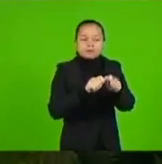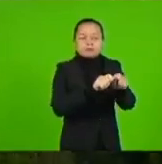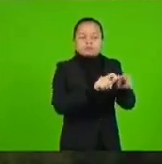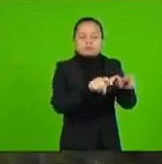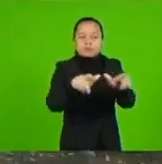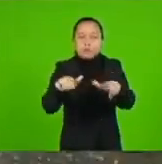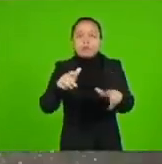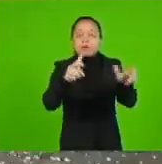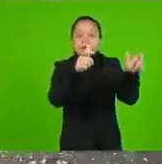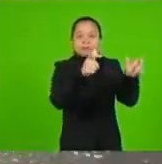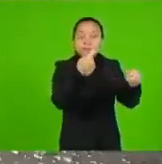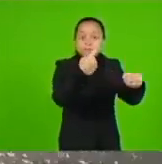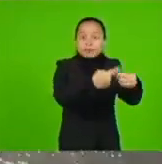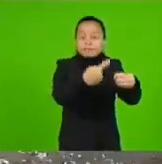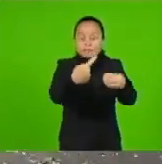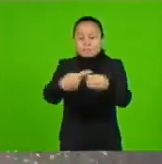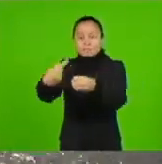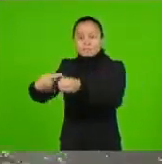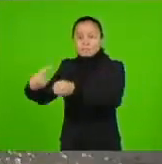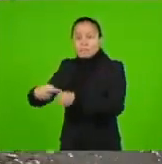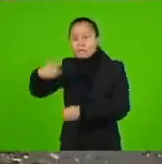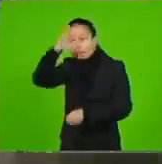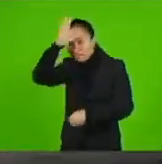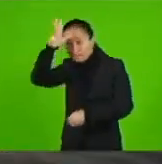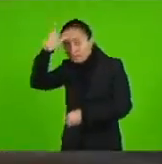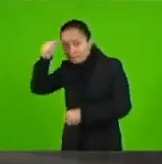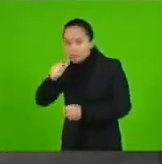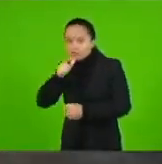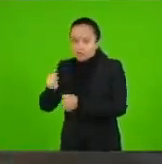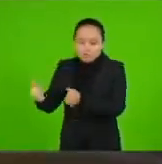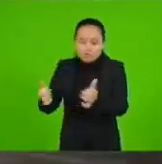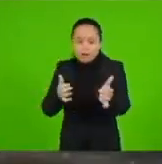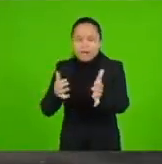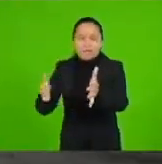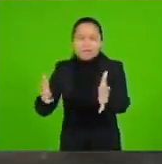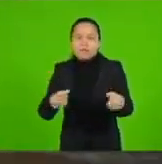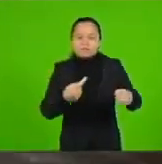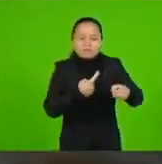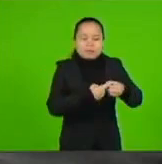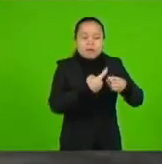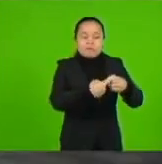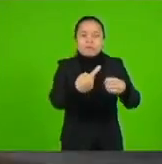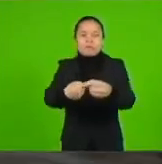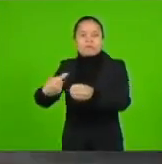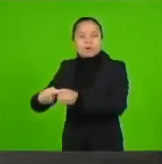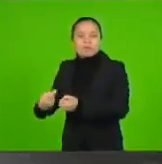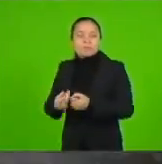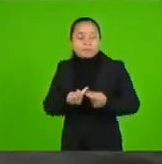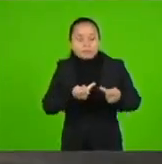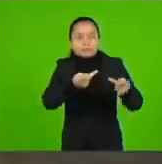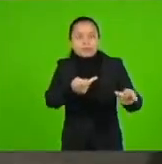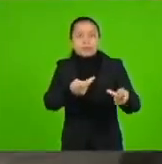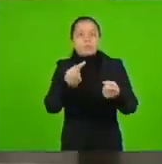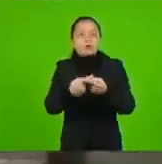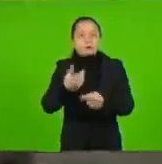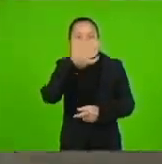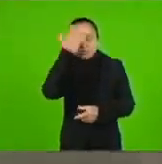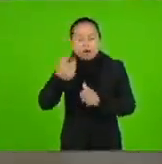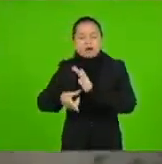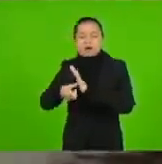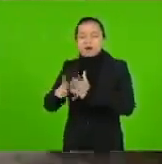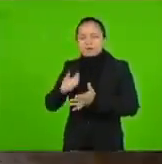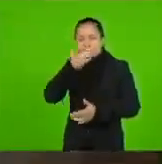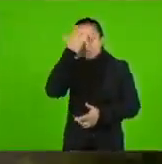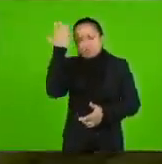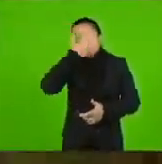go out to assist the people from people with great needs, their inhabitants that